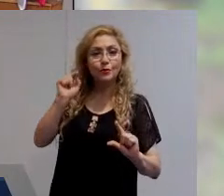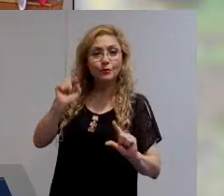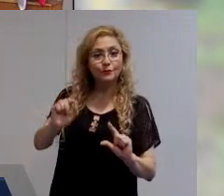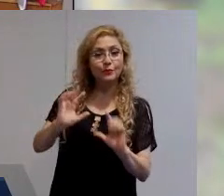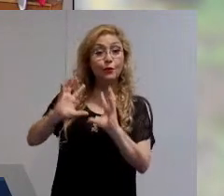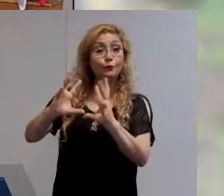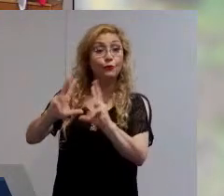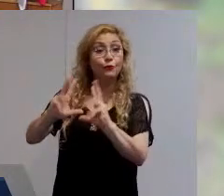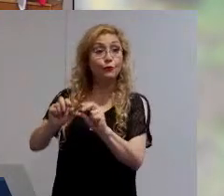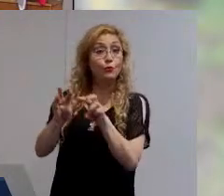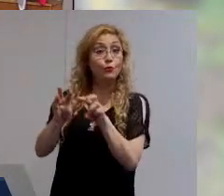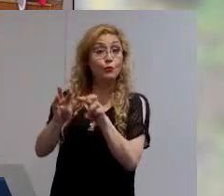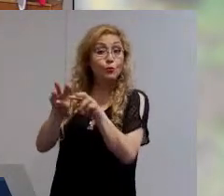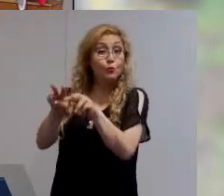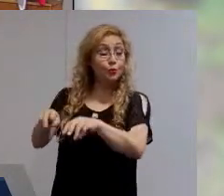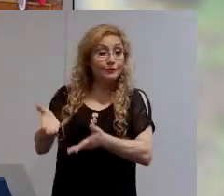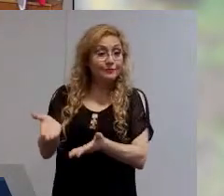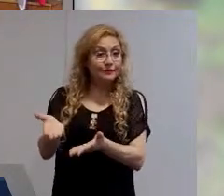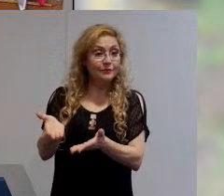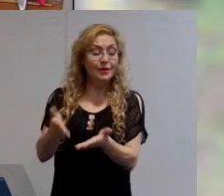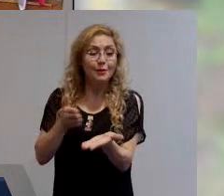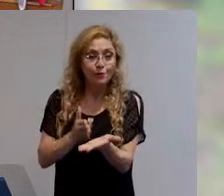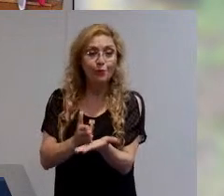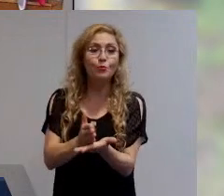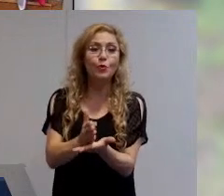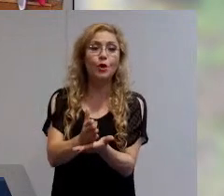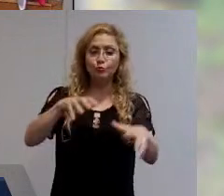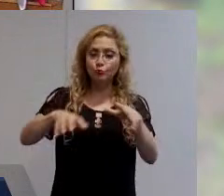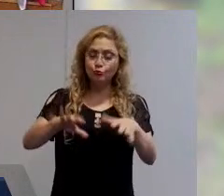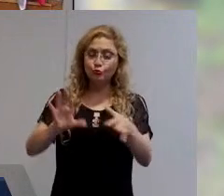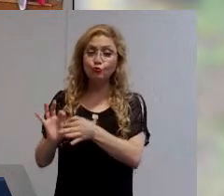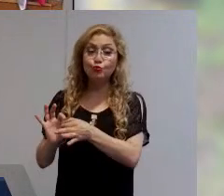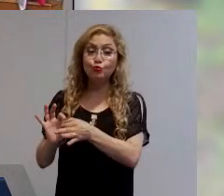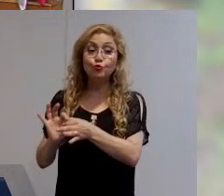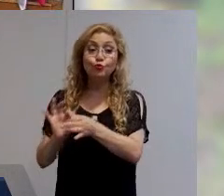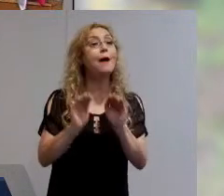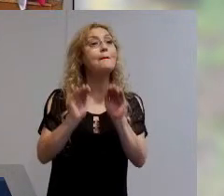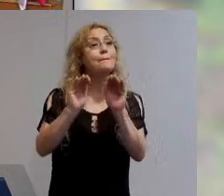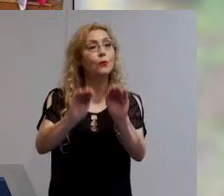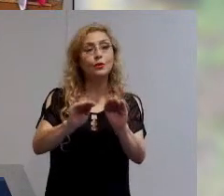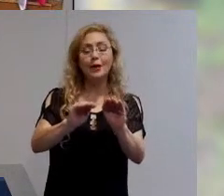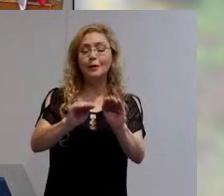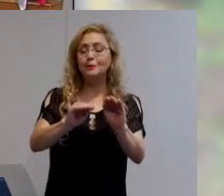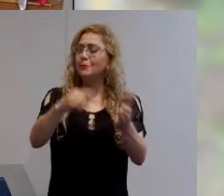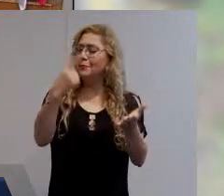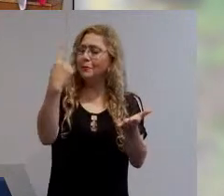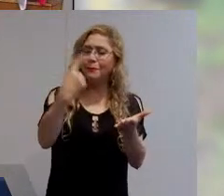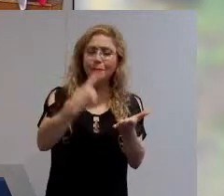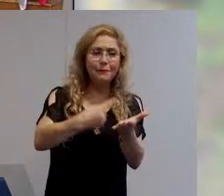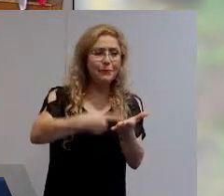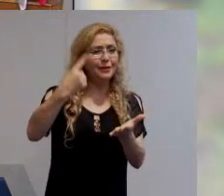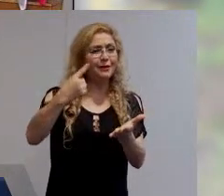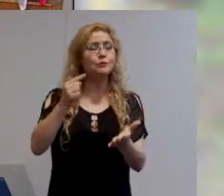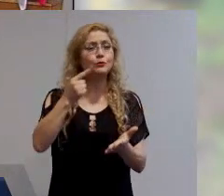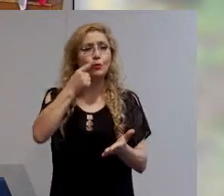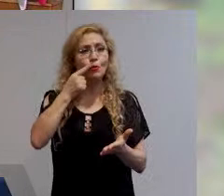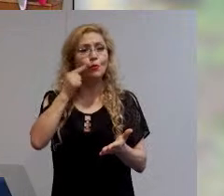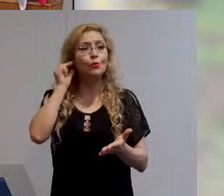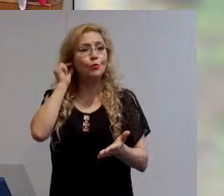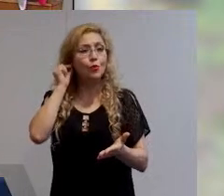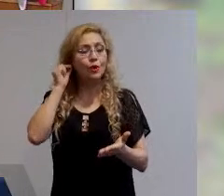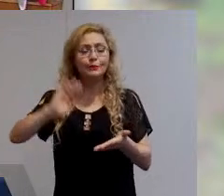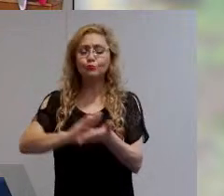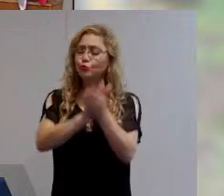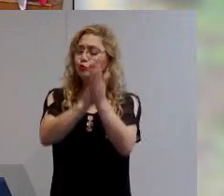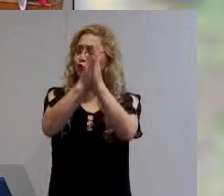by family farming producer organizations. These, through their collective actions, provide support to thousands of